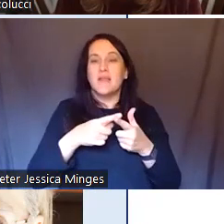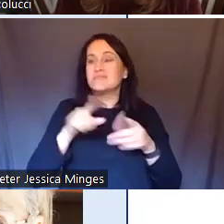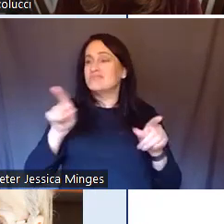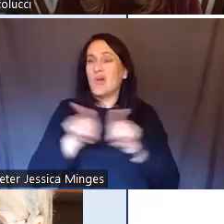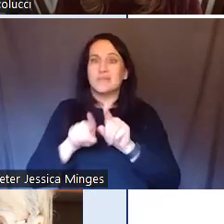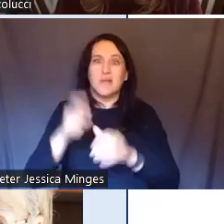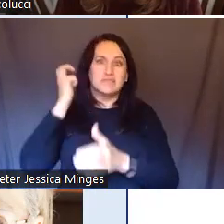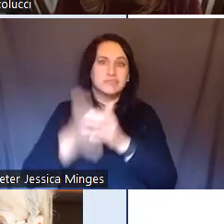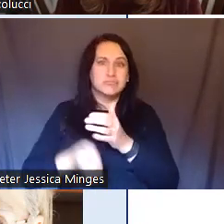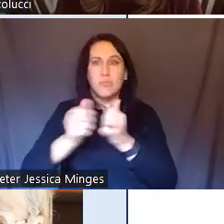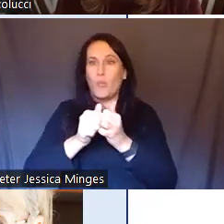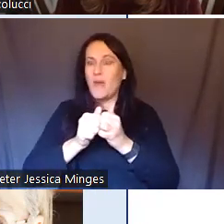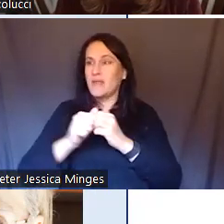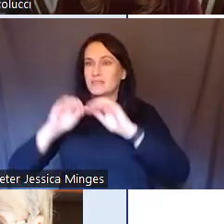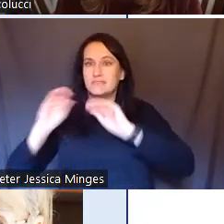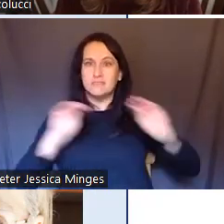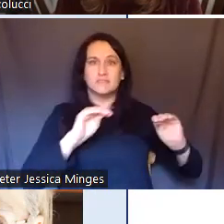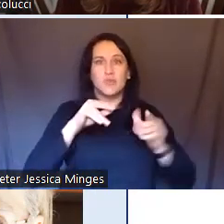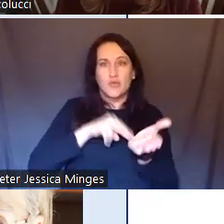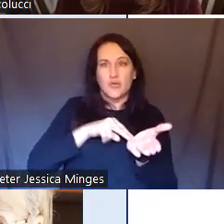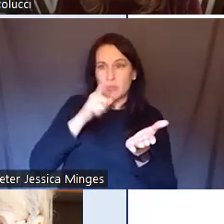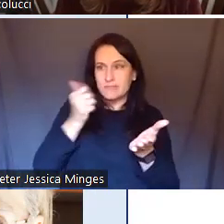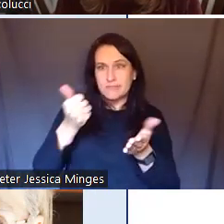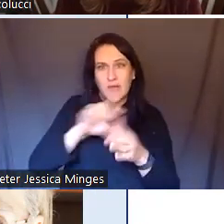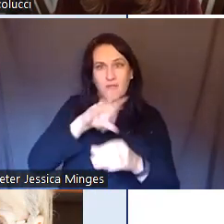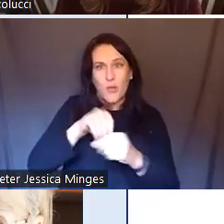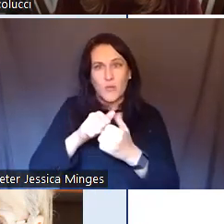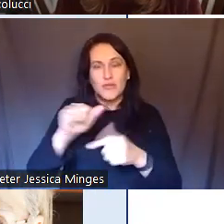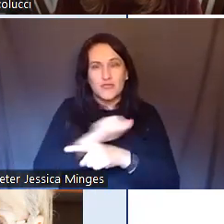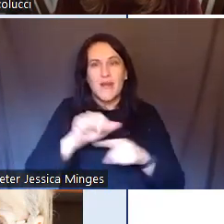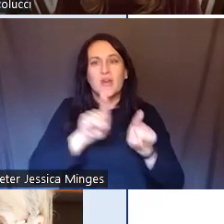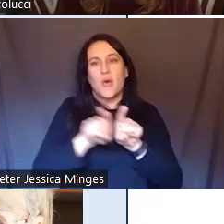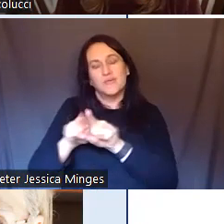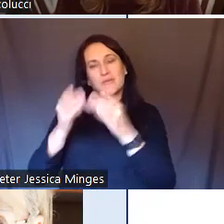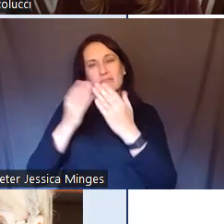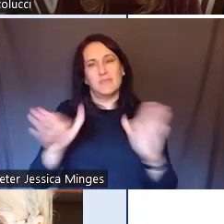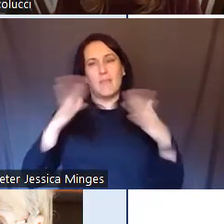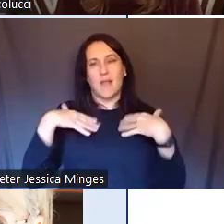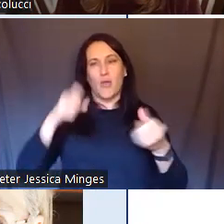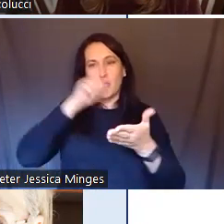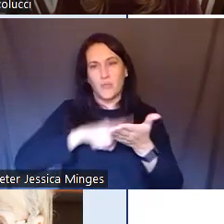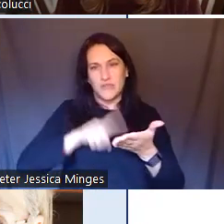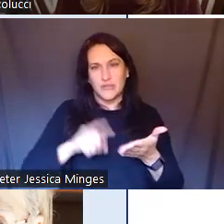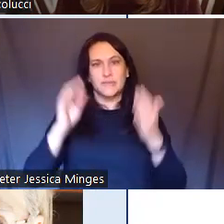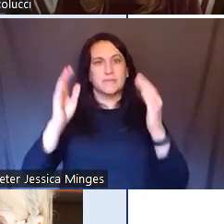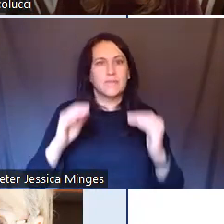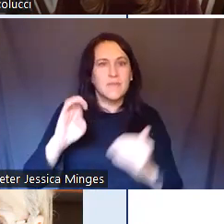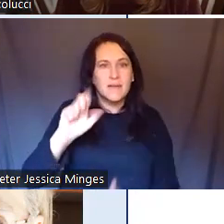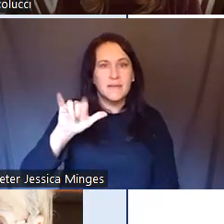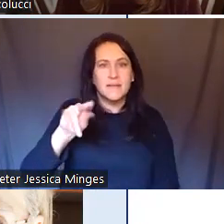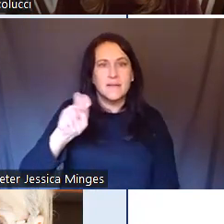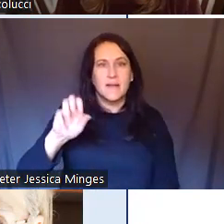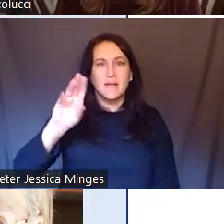in instructing nurses who are in training, but also in public health research. Elaine McCaffrey is a